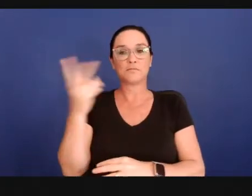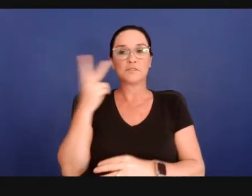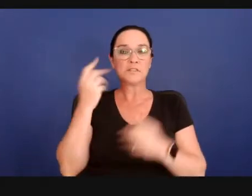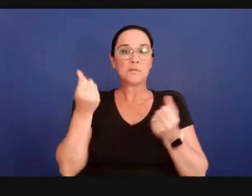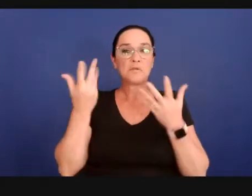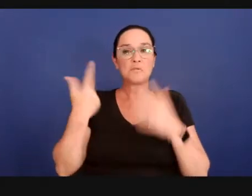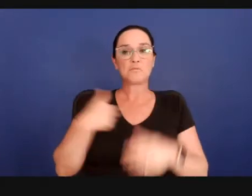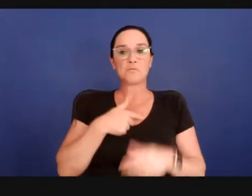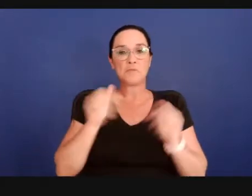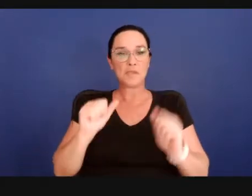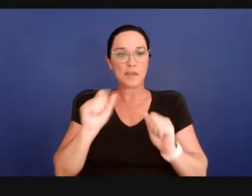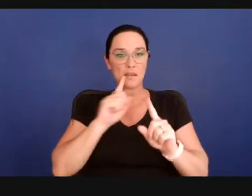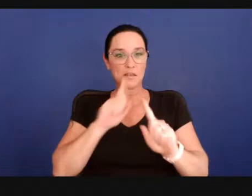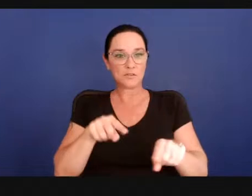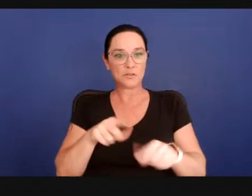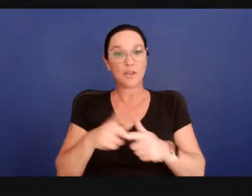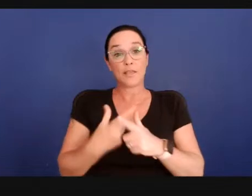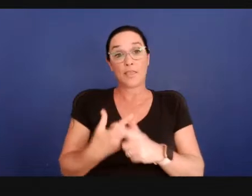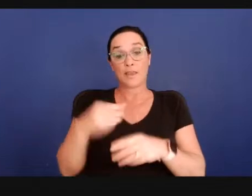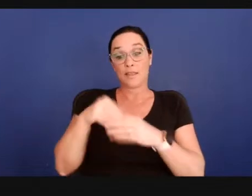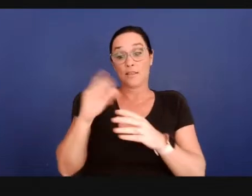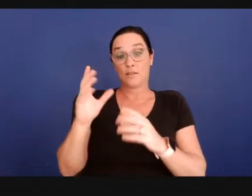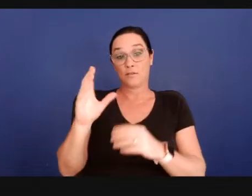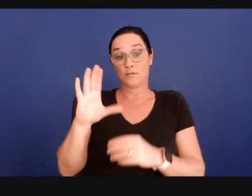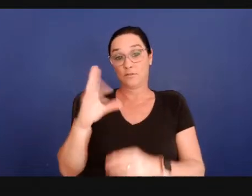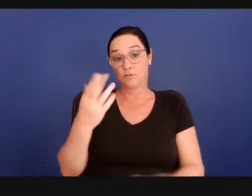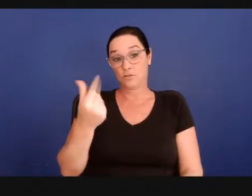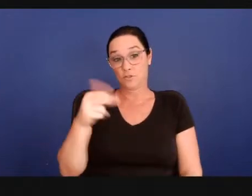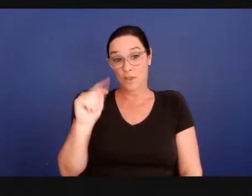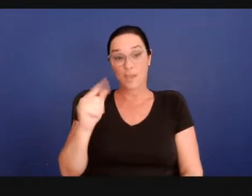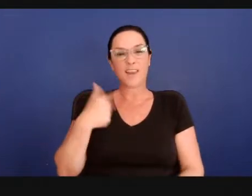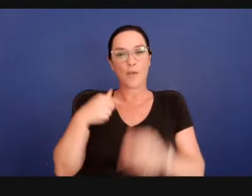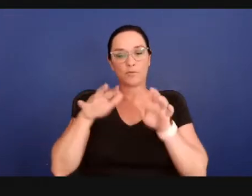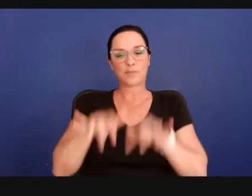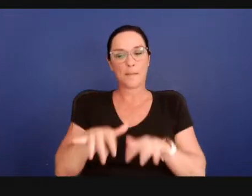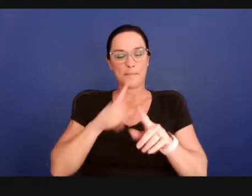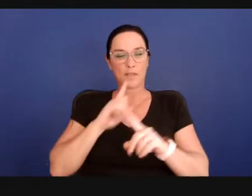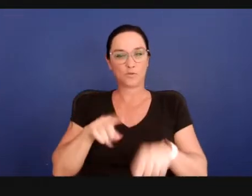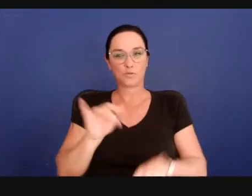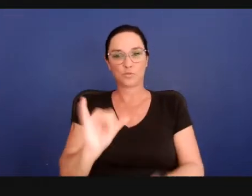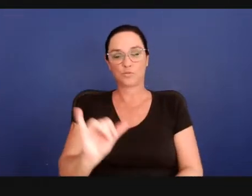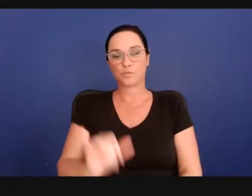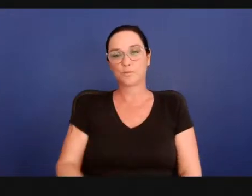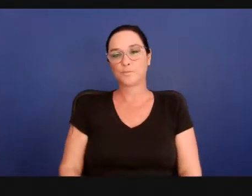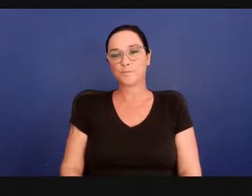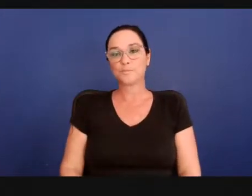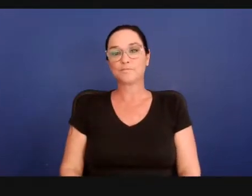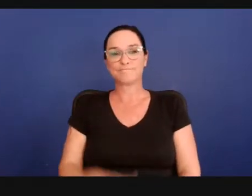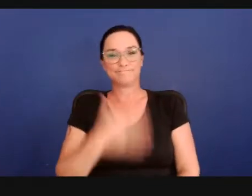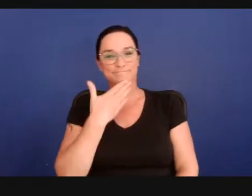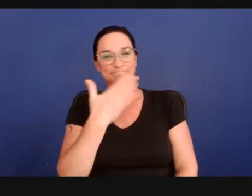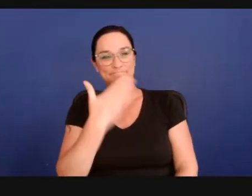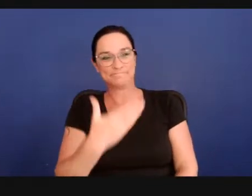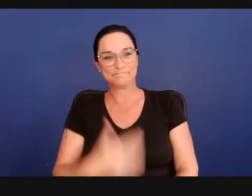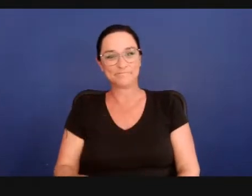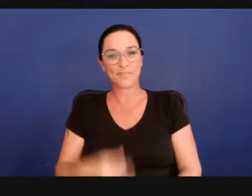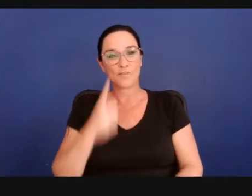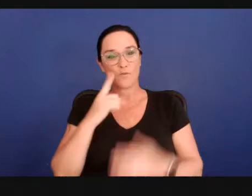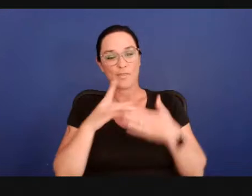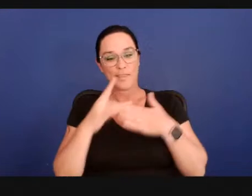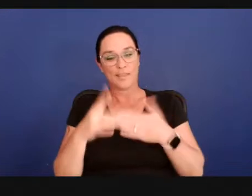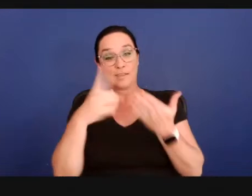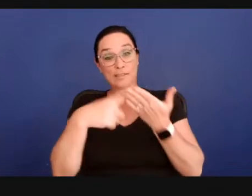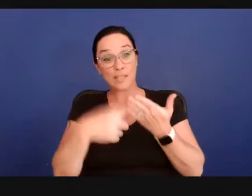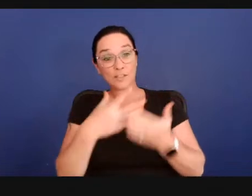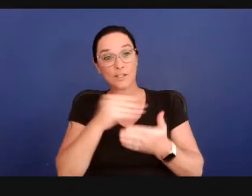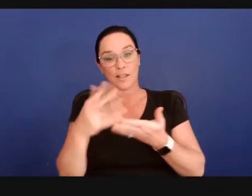And I'll be also in the chat, answer some of them as well. Mahalo, thanks for leading that discussion and collecting those